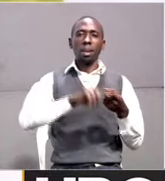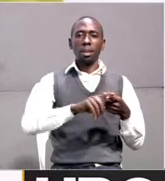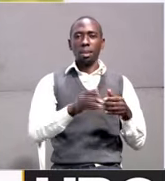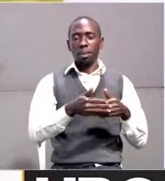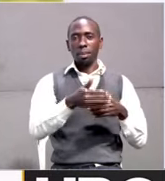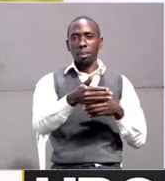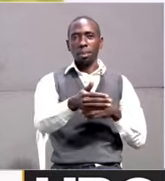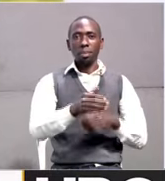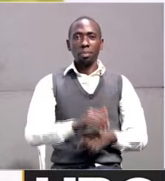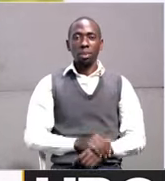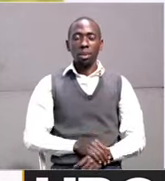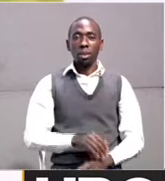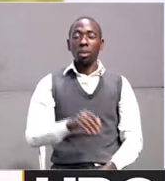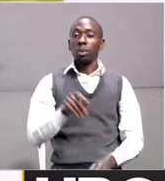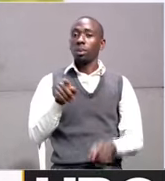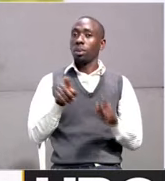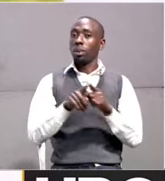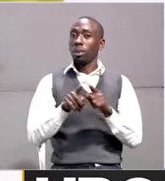Then when it comes to the commandments,